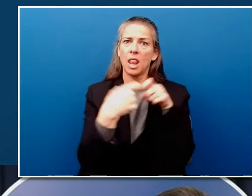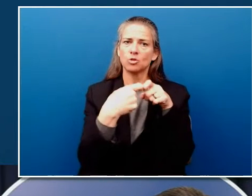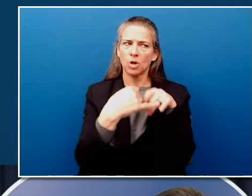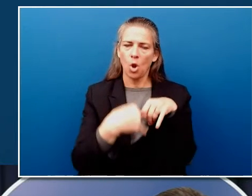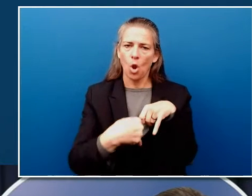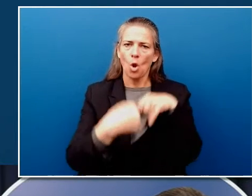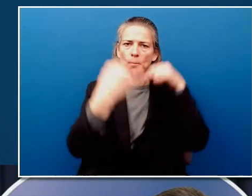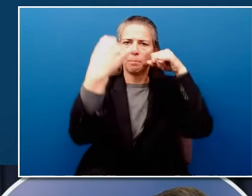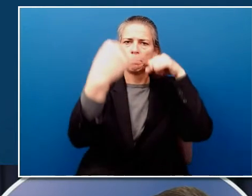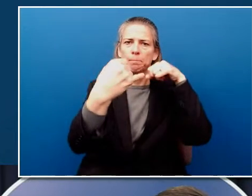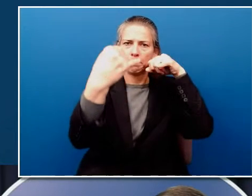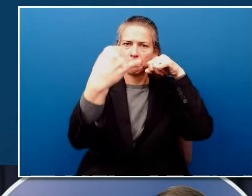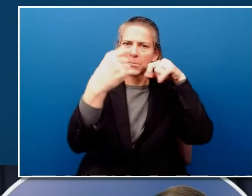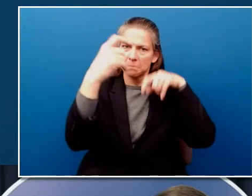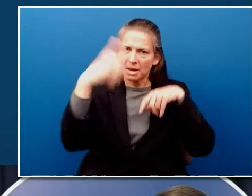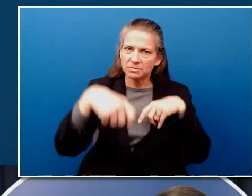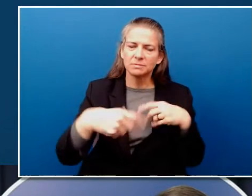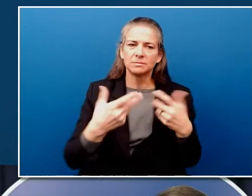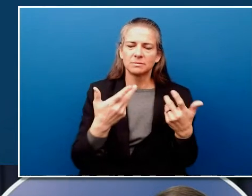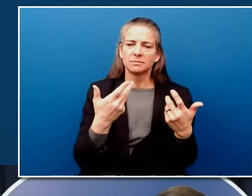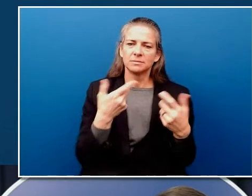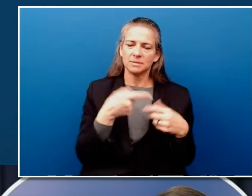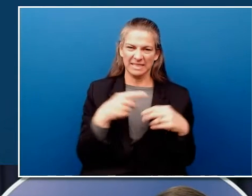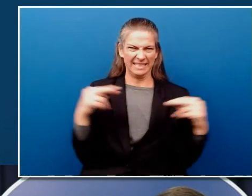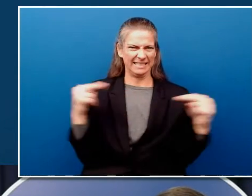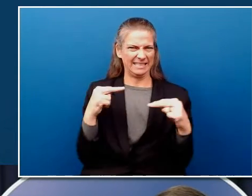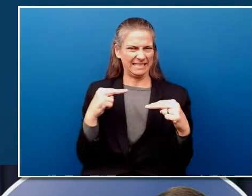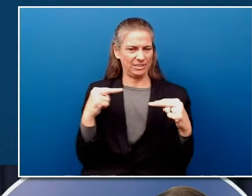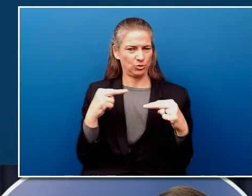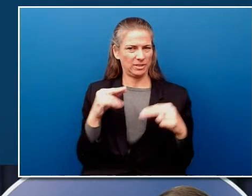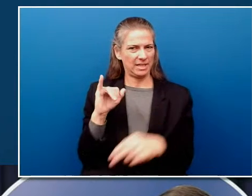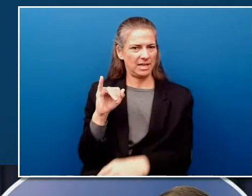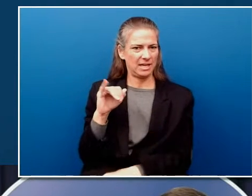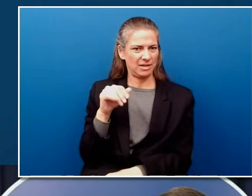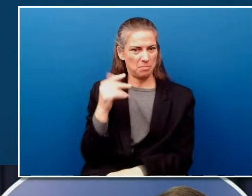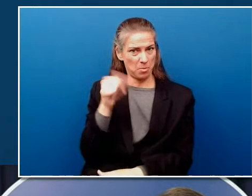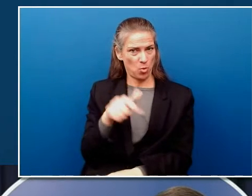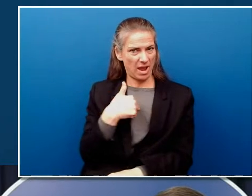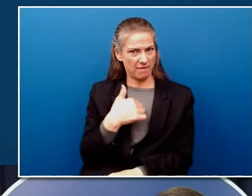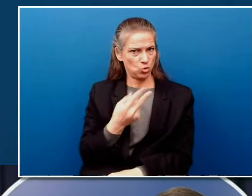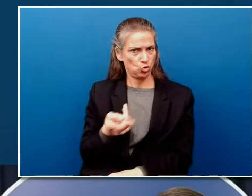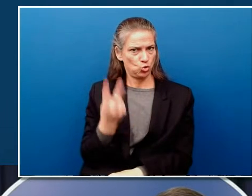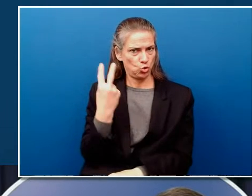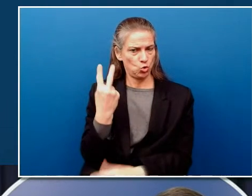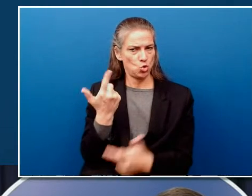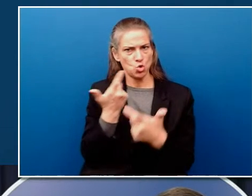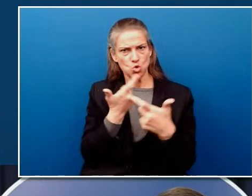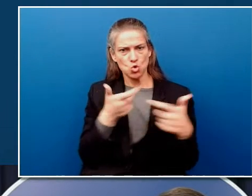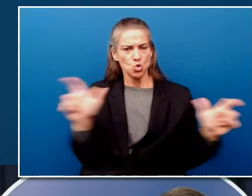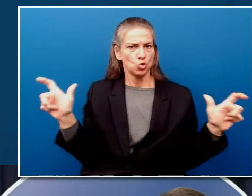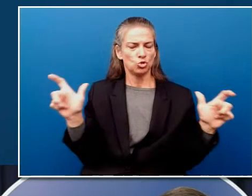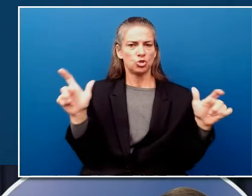power lines going over interstates. Remember, we had two major power lines